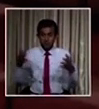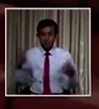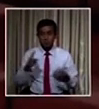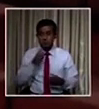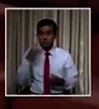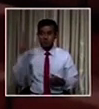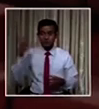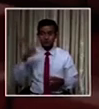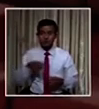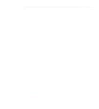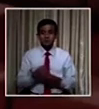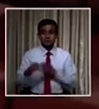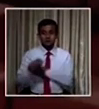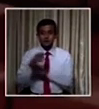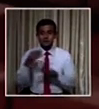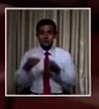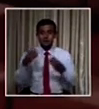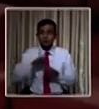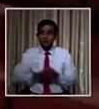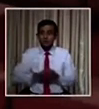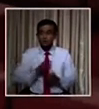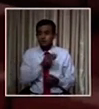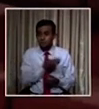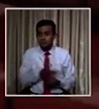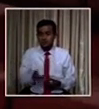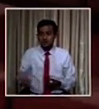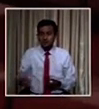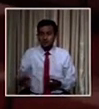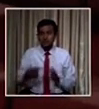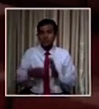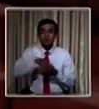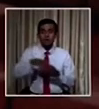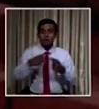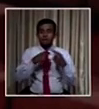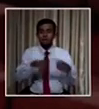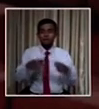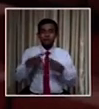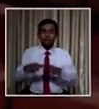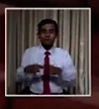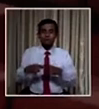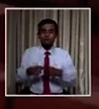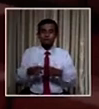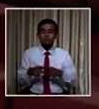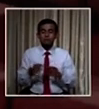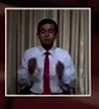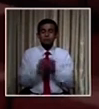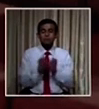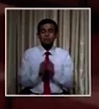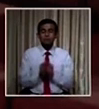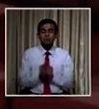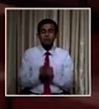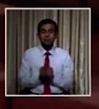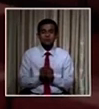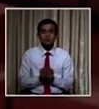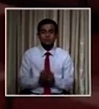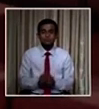of devolution to the periphery. Locally, something else is being said now. A slogan titled One